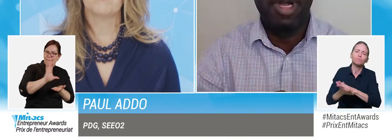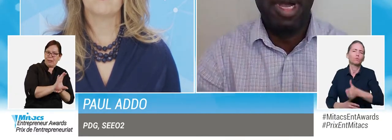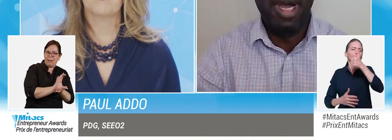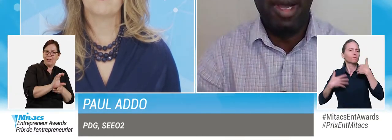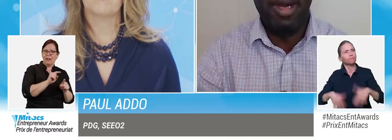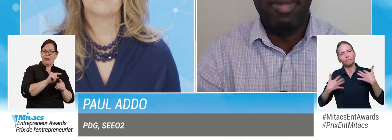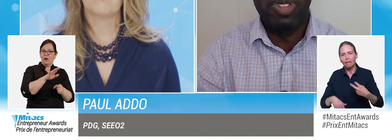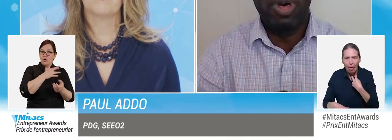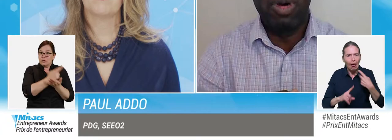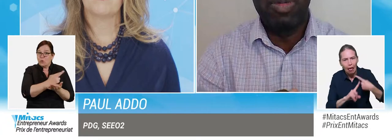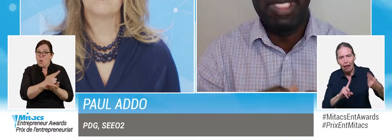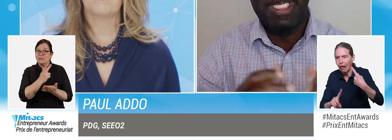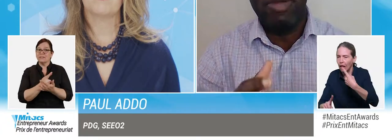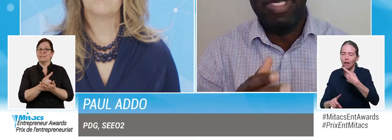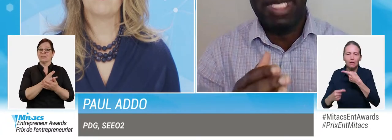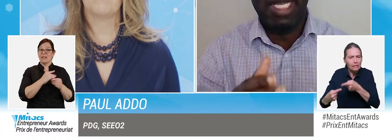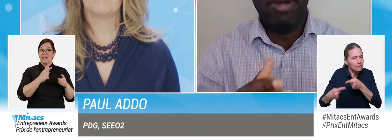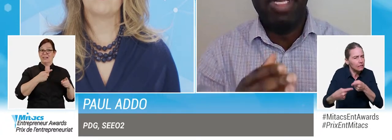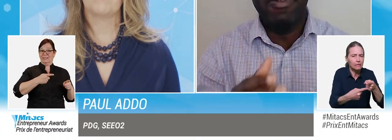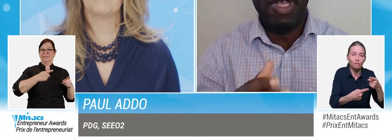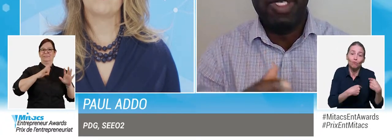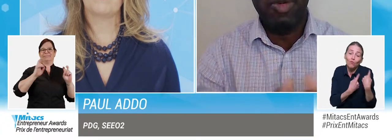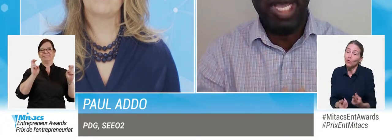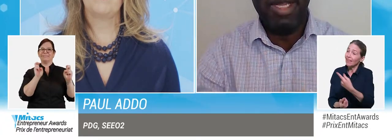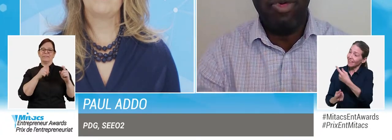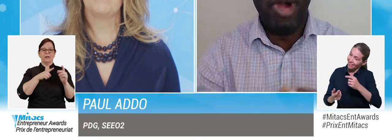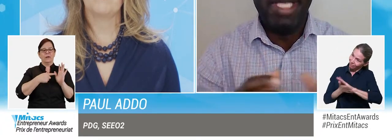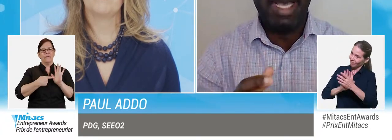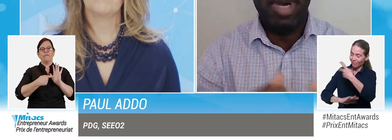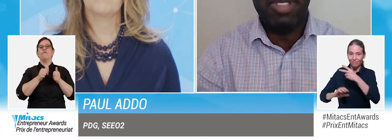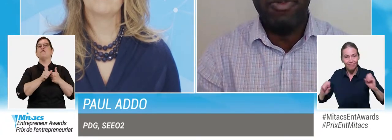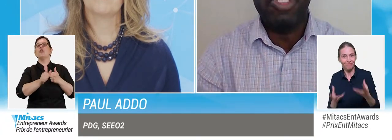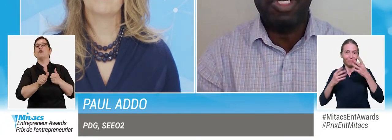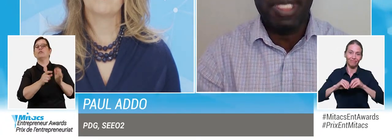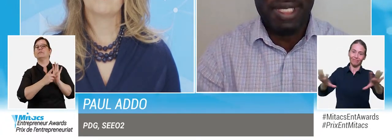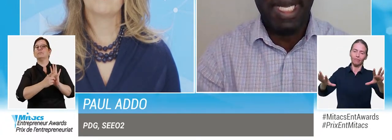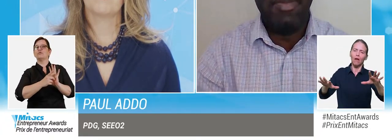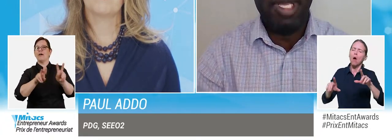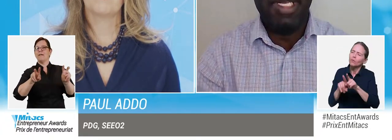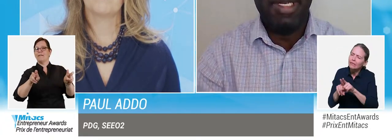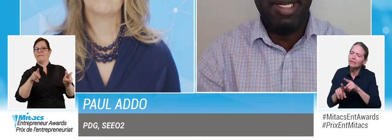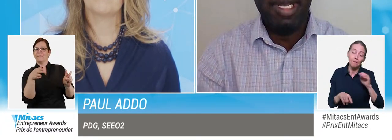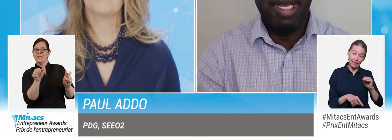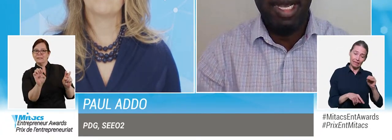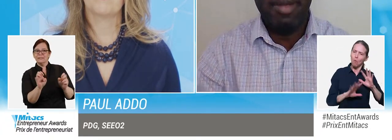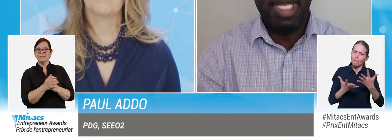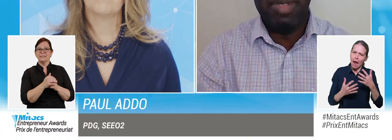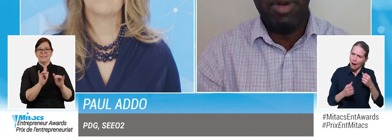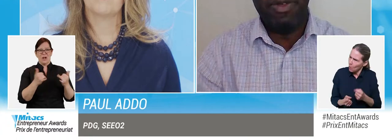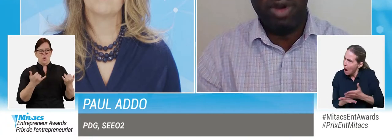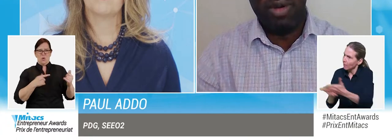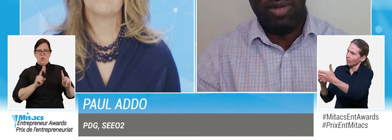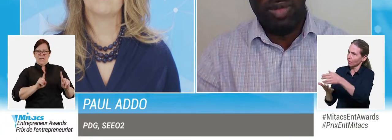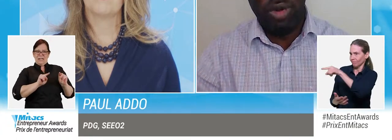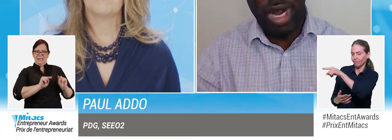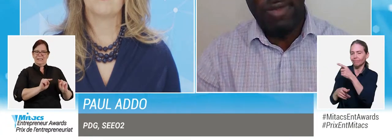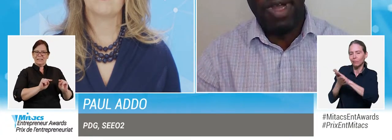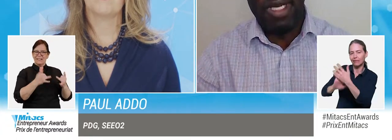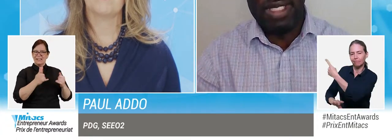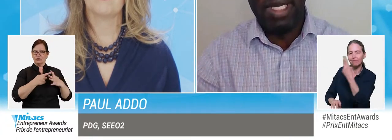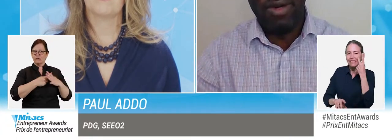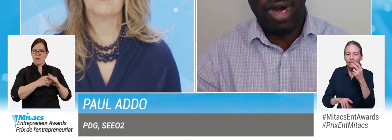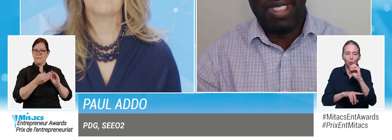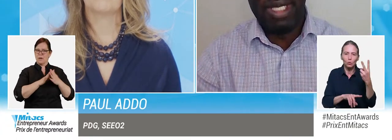prototype. So technically we're still at the R&D phase. So we had the right amount of resources at the beginning, in terms of, you know, the